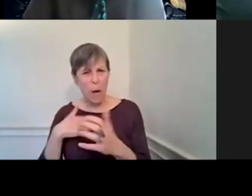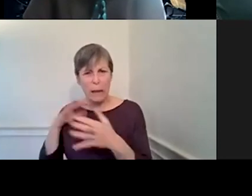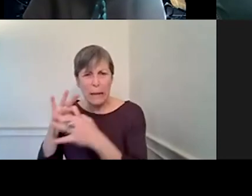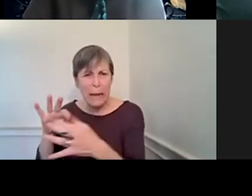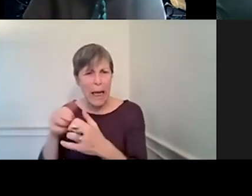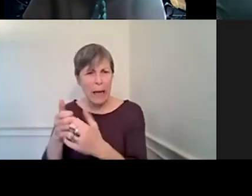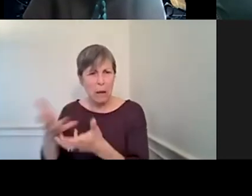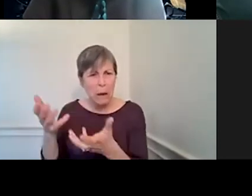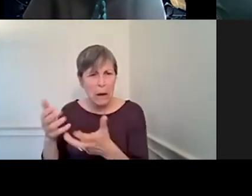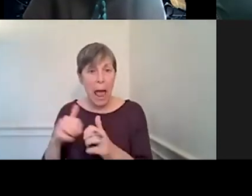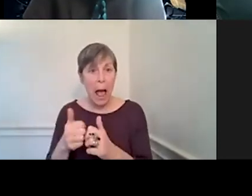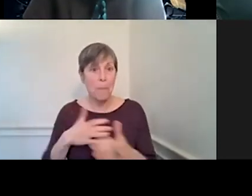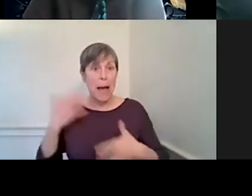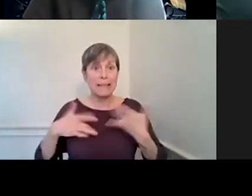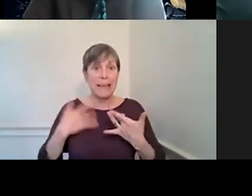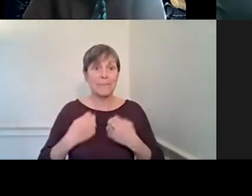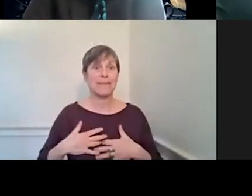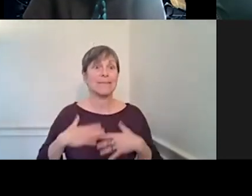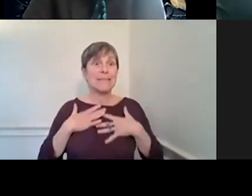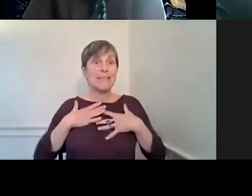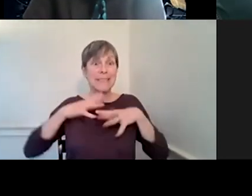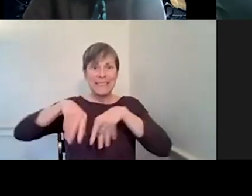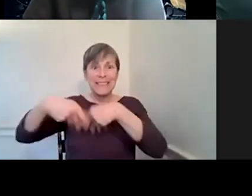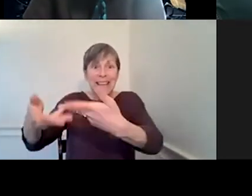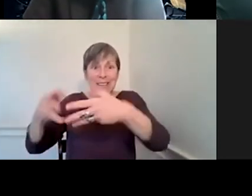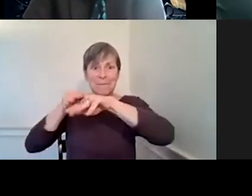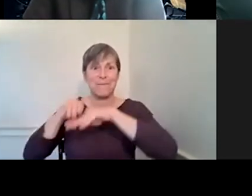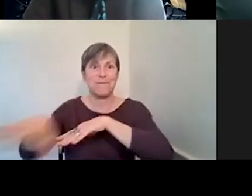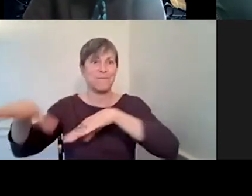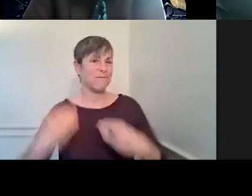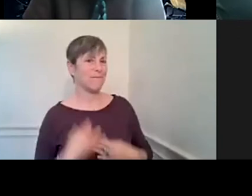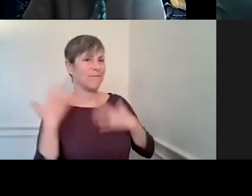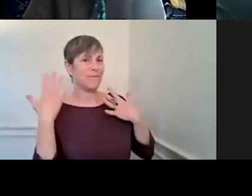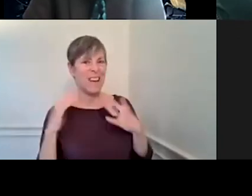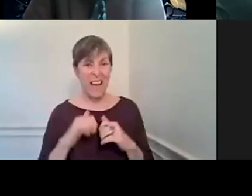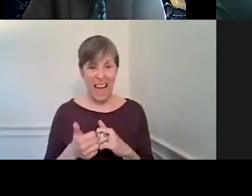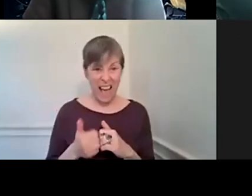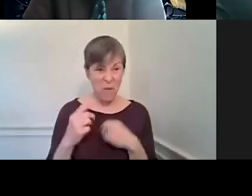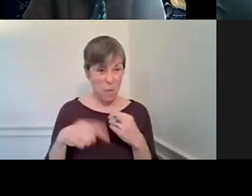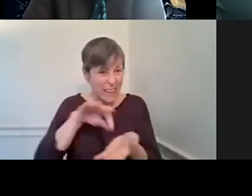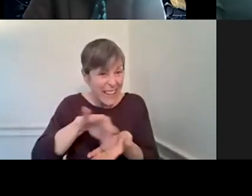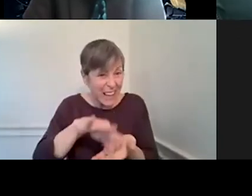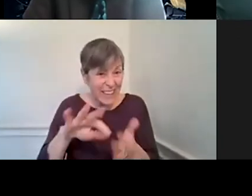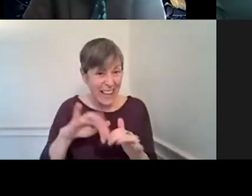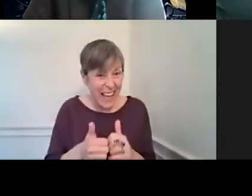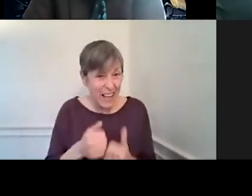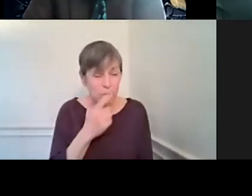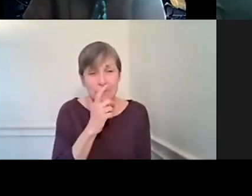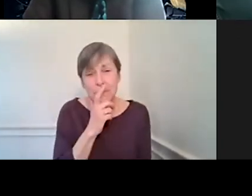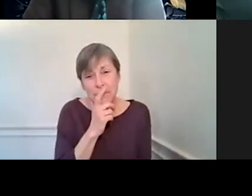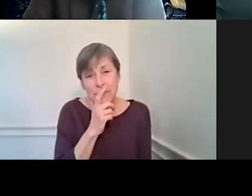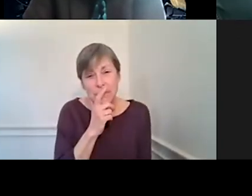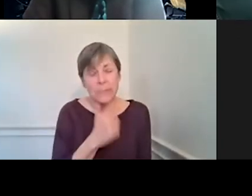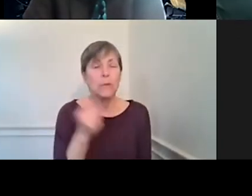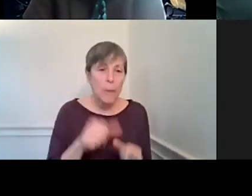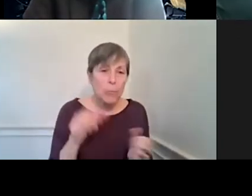so one of the things, and make them excited about accounting. So how do you do that? And I remember, you know, doing a lot of